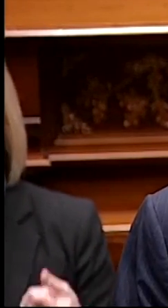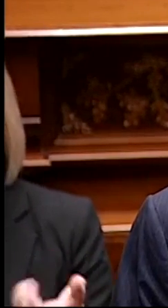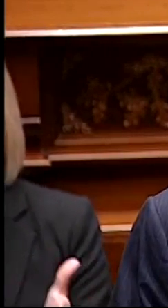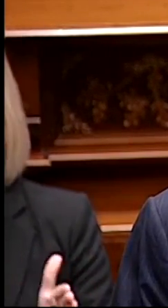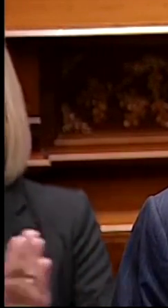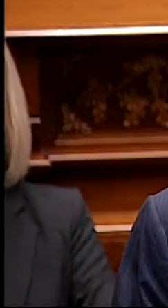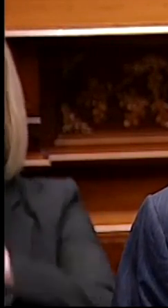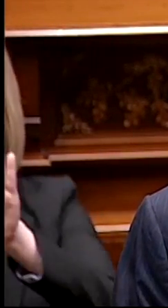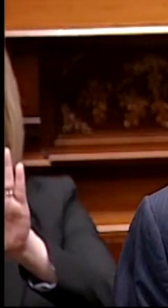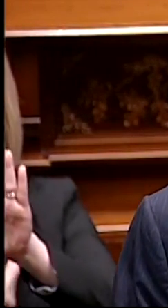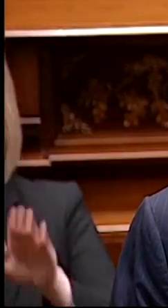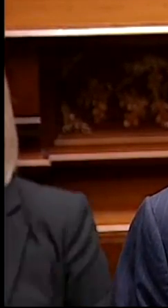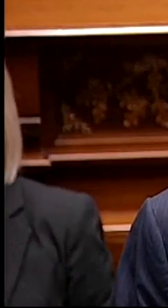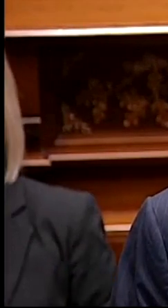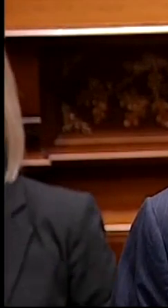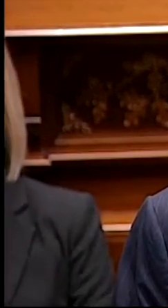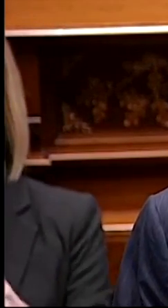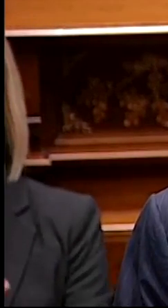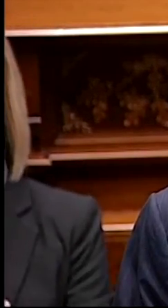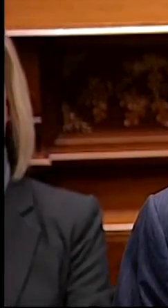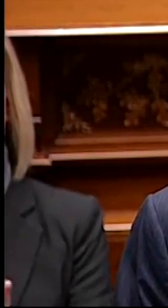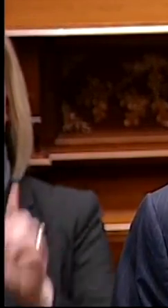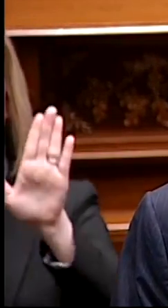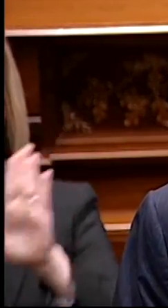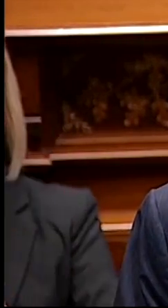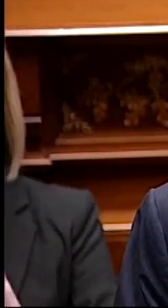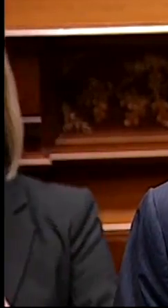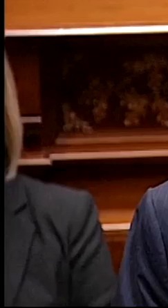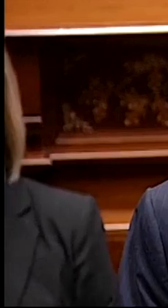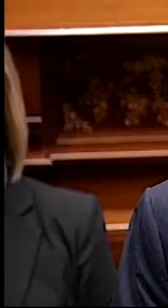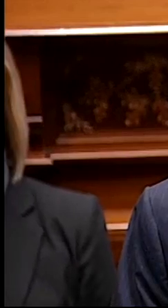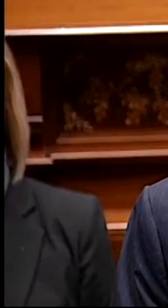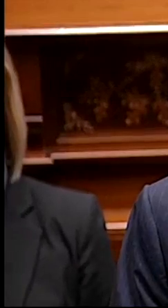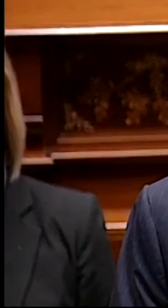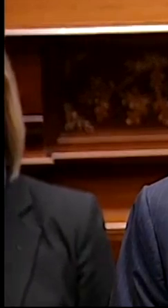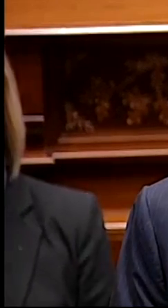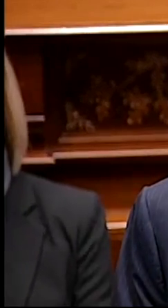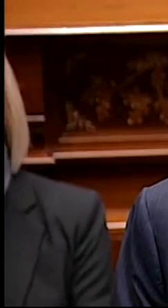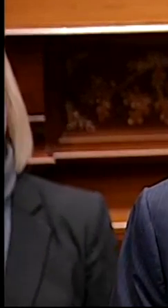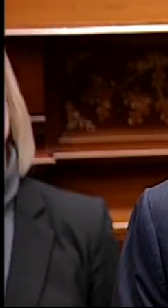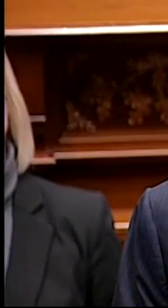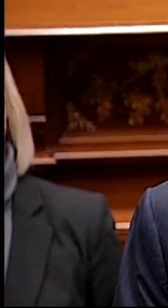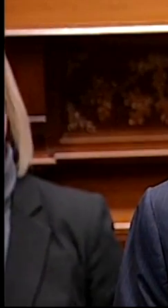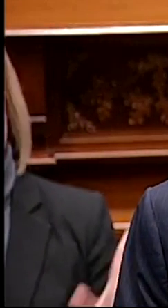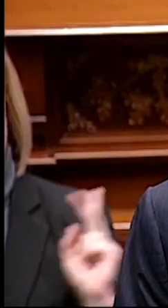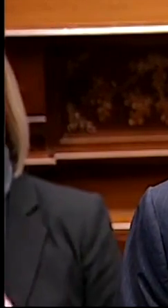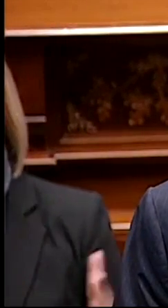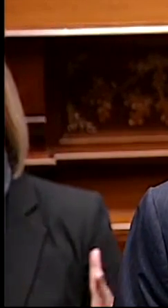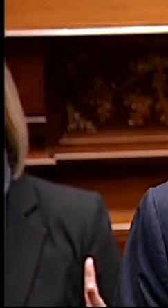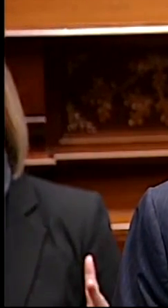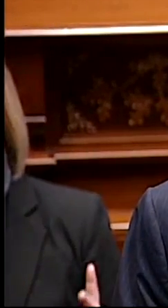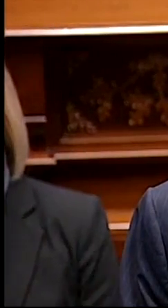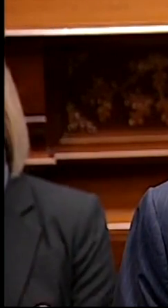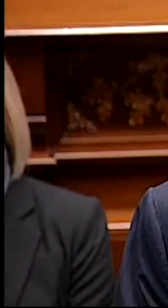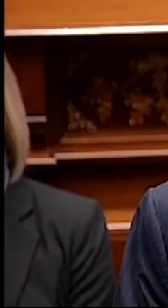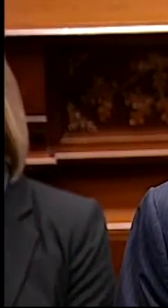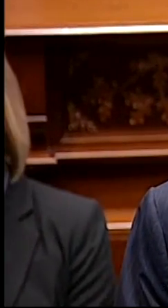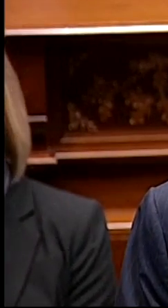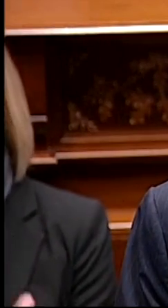our 200th year as the great state of Illinois, as a proud people, standing